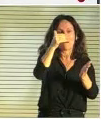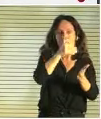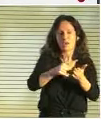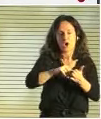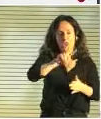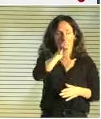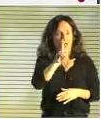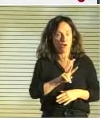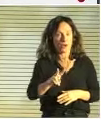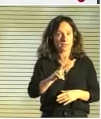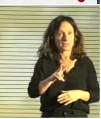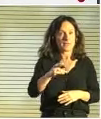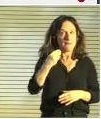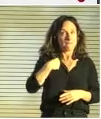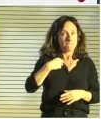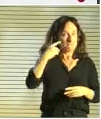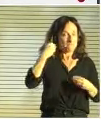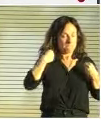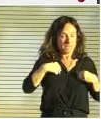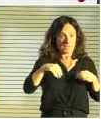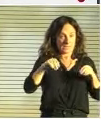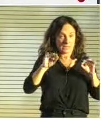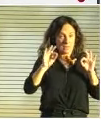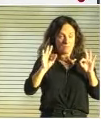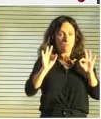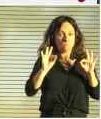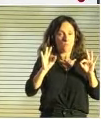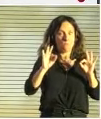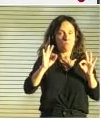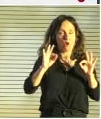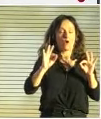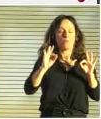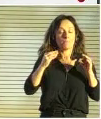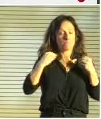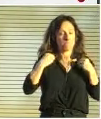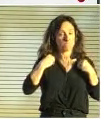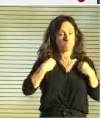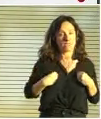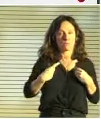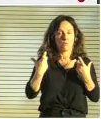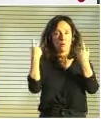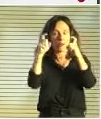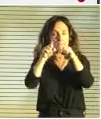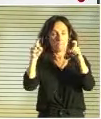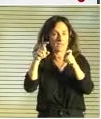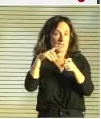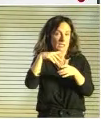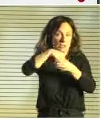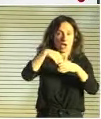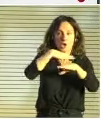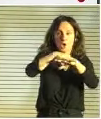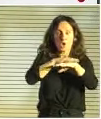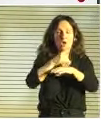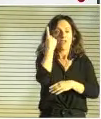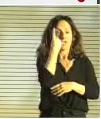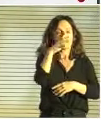all state development, state corporation money, it's $146 billion US. So it's